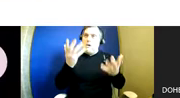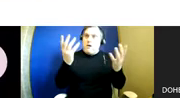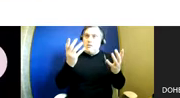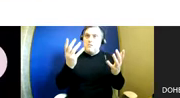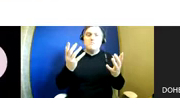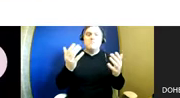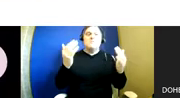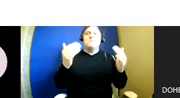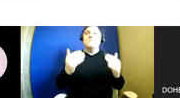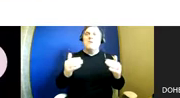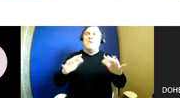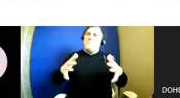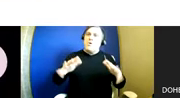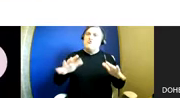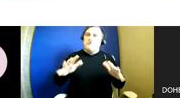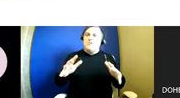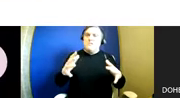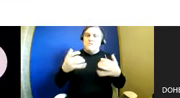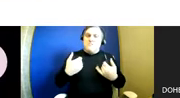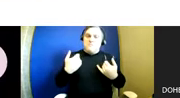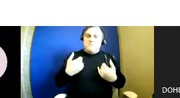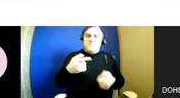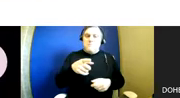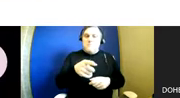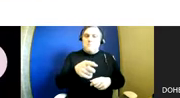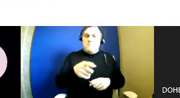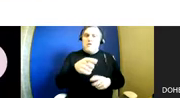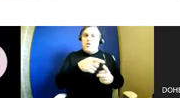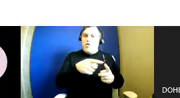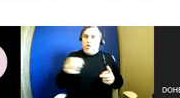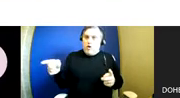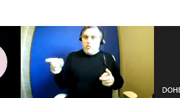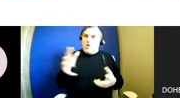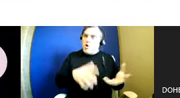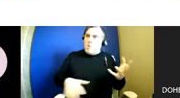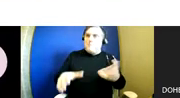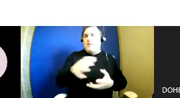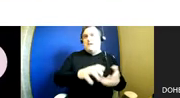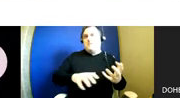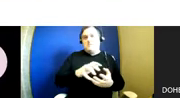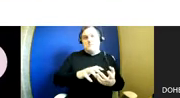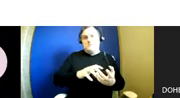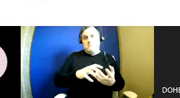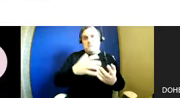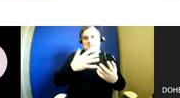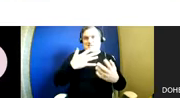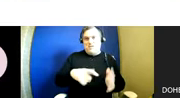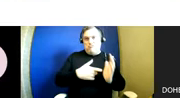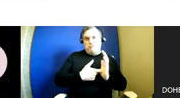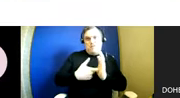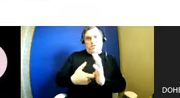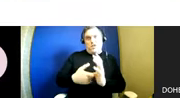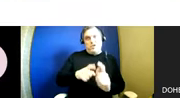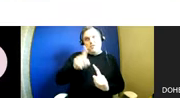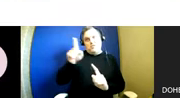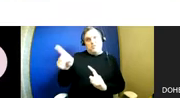we move down to moderate or severe symptoms, those are the people or complex symptoms that we want to refer to the